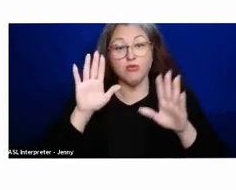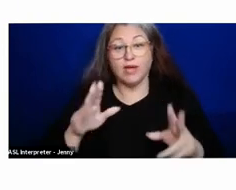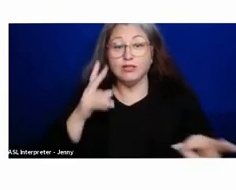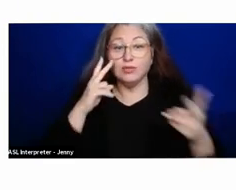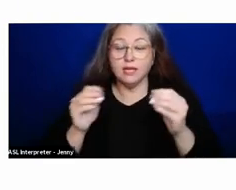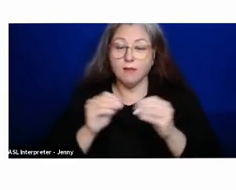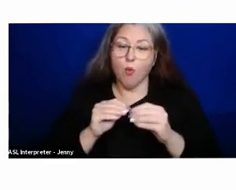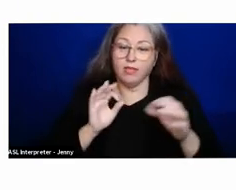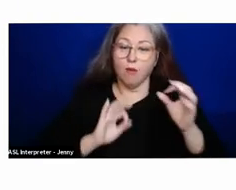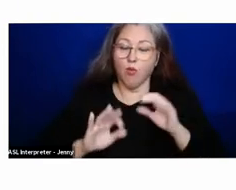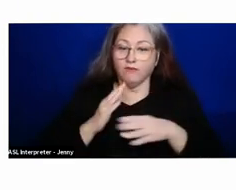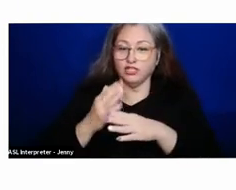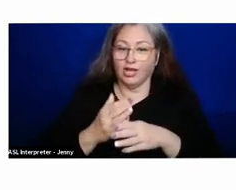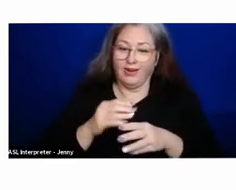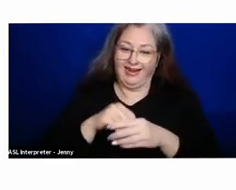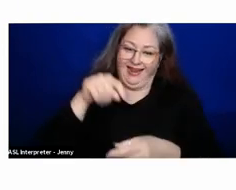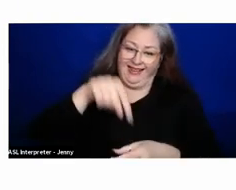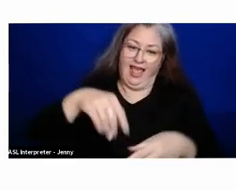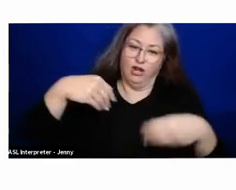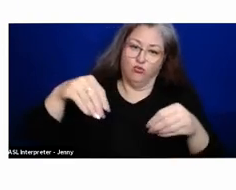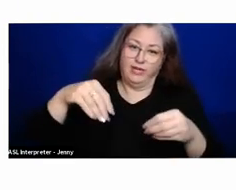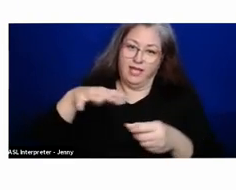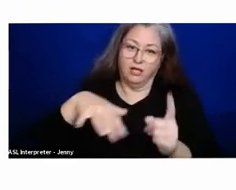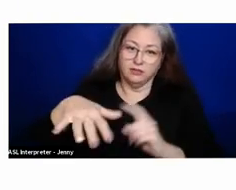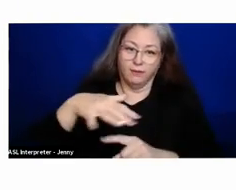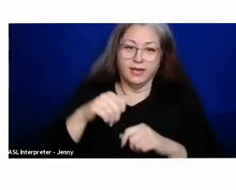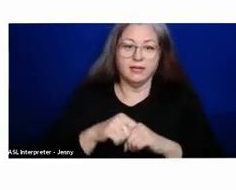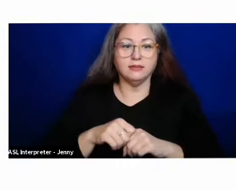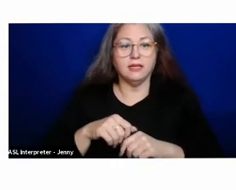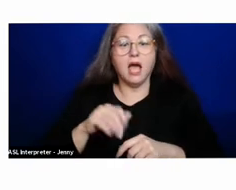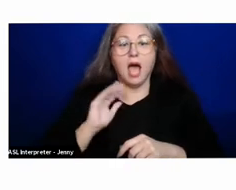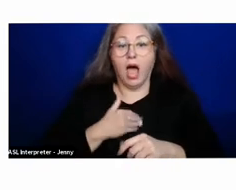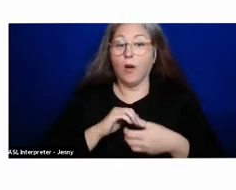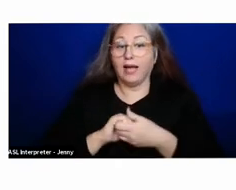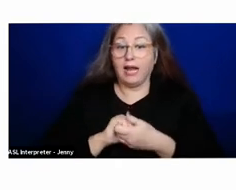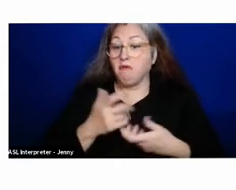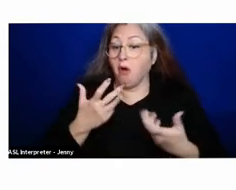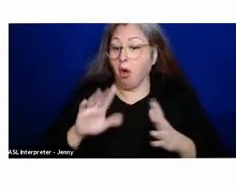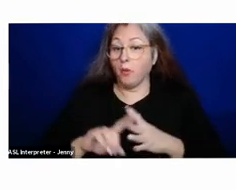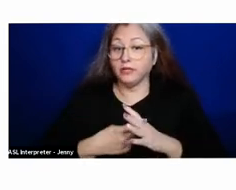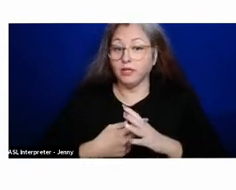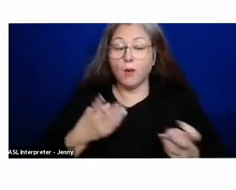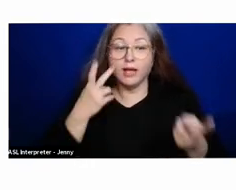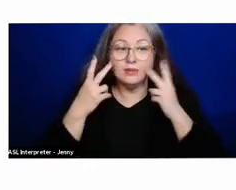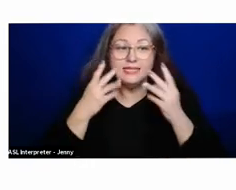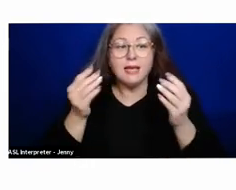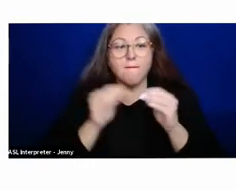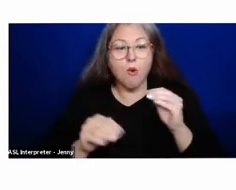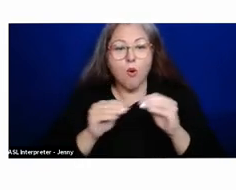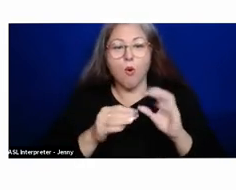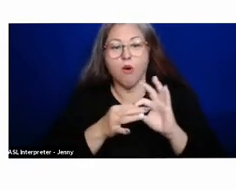profit sharing within the resale space. Vestiaire Collective is already doing this, and I would love to see more follow their